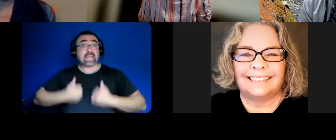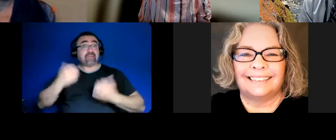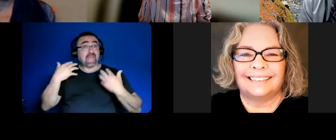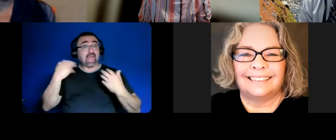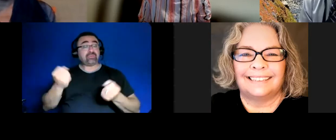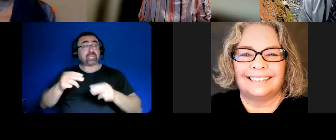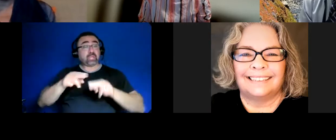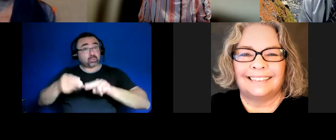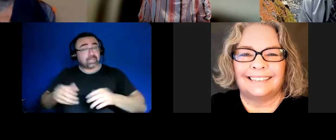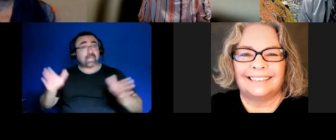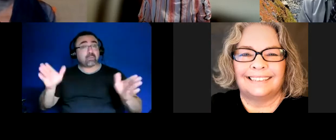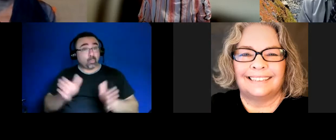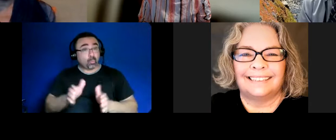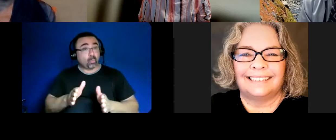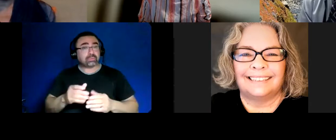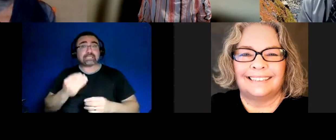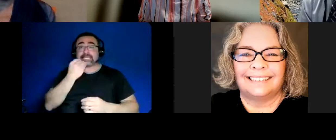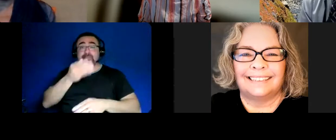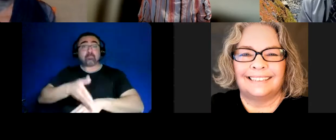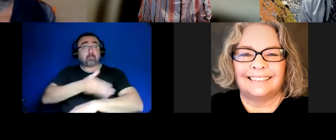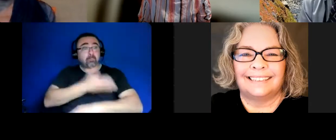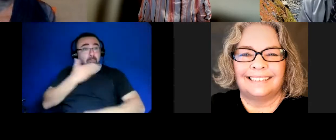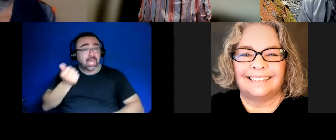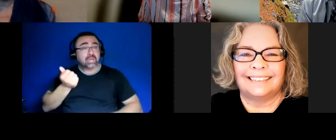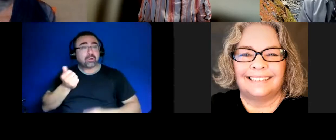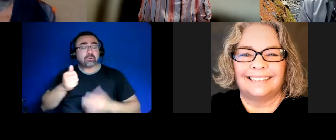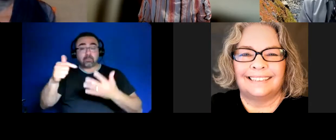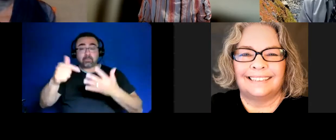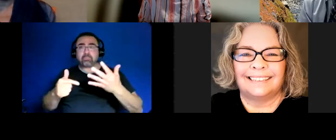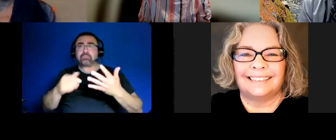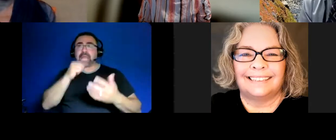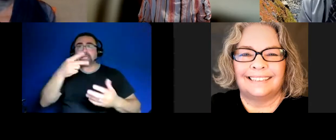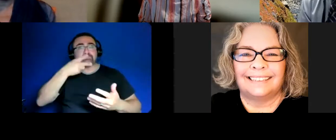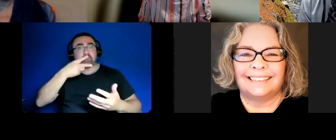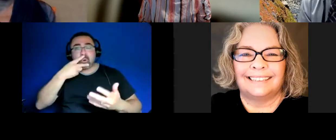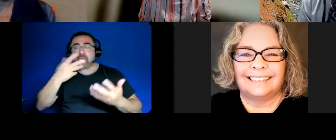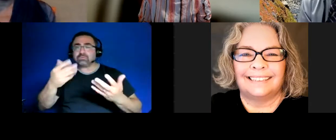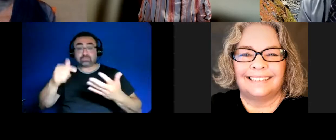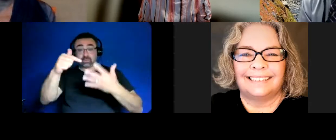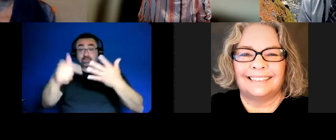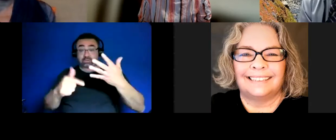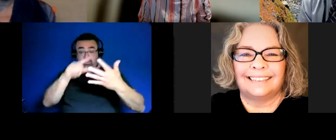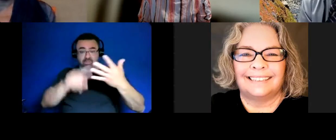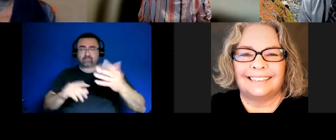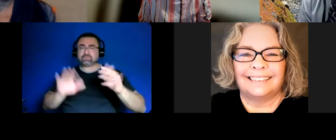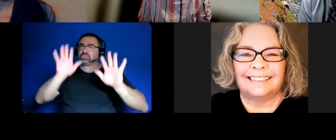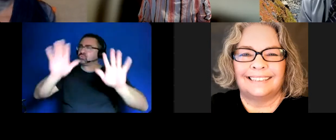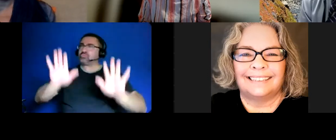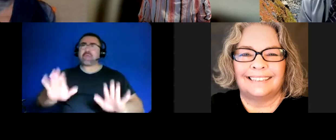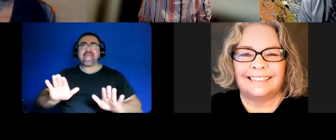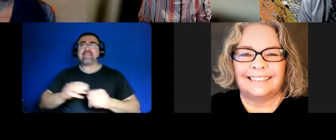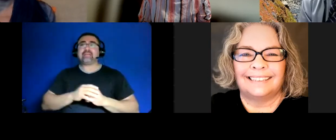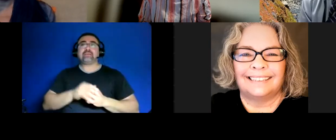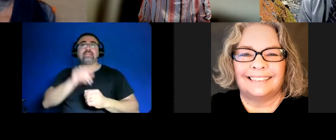lose weight and eat better and not to smoke, all that stuff is great for not